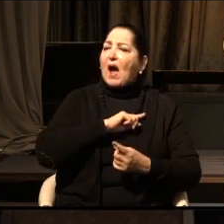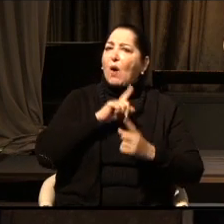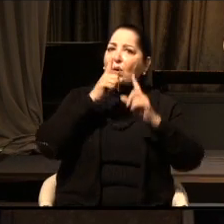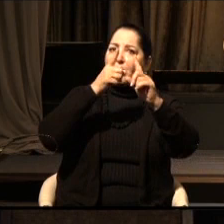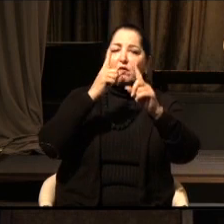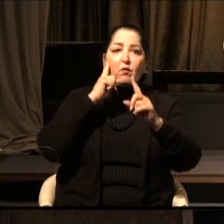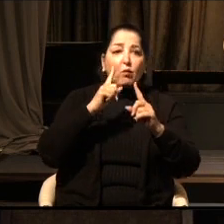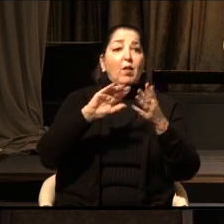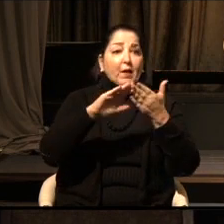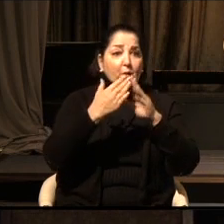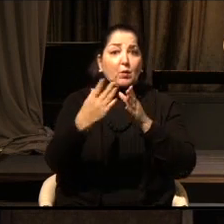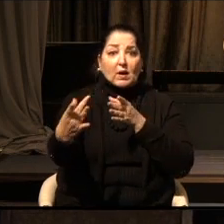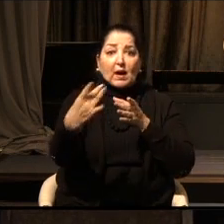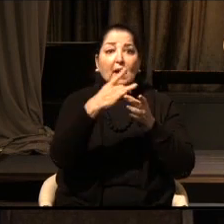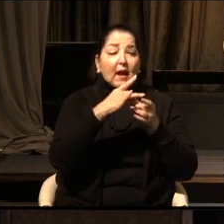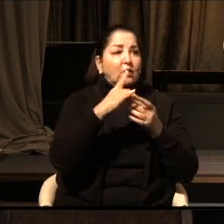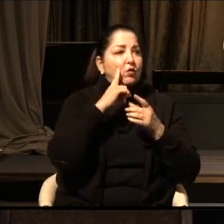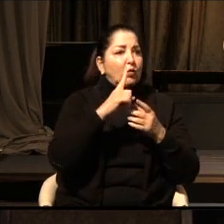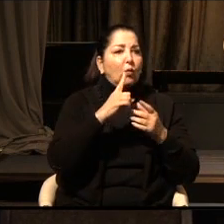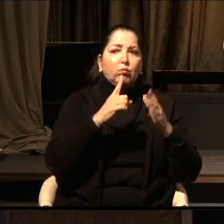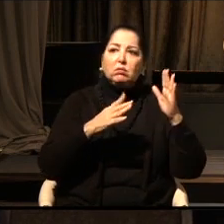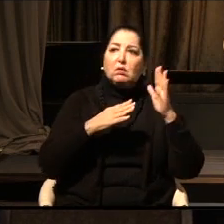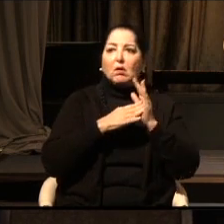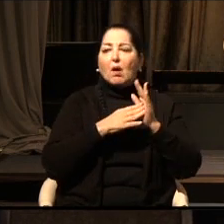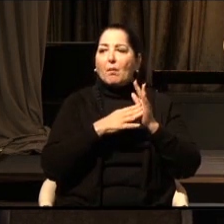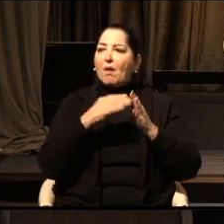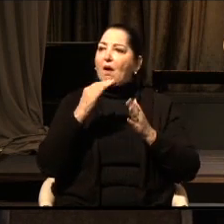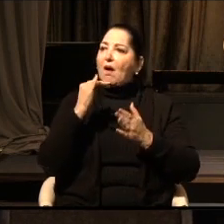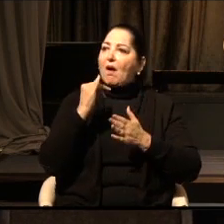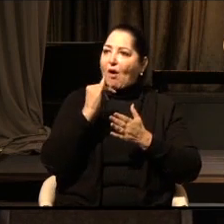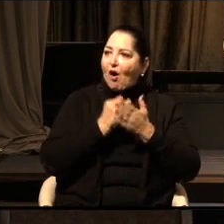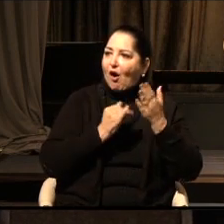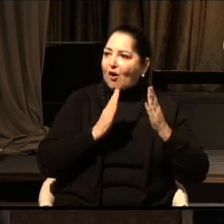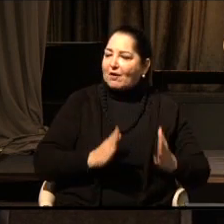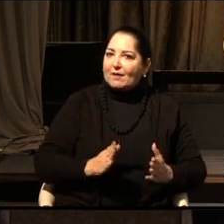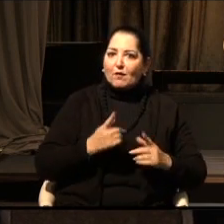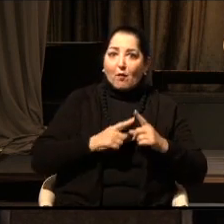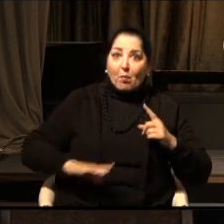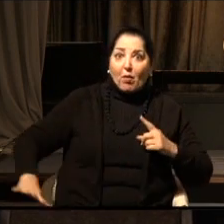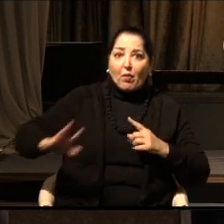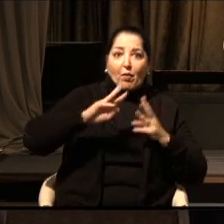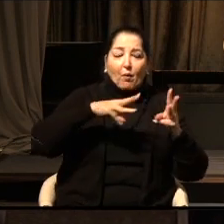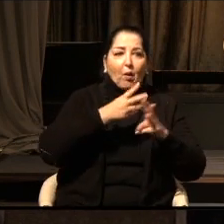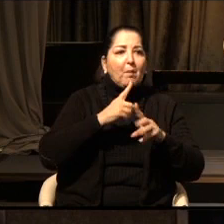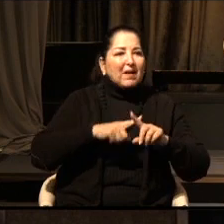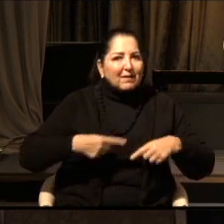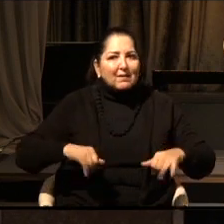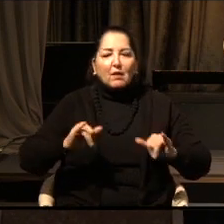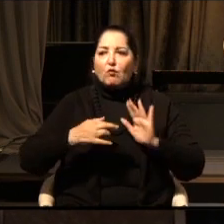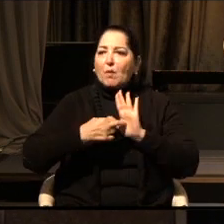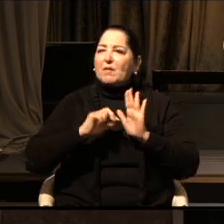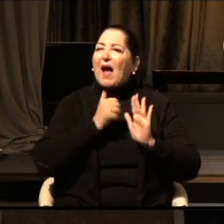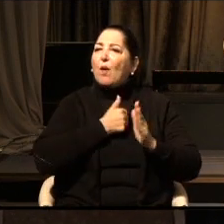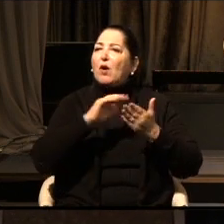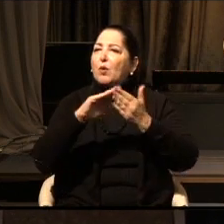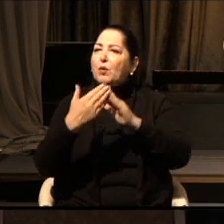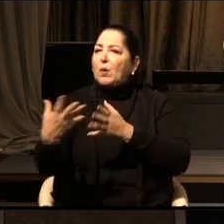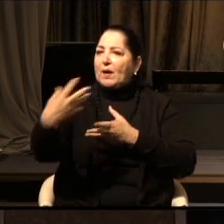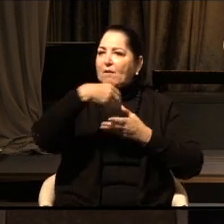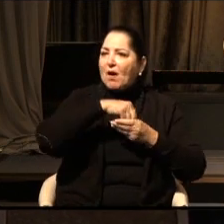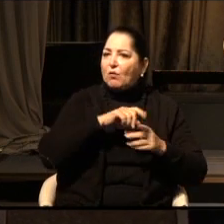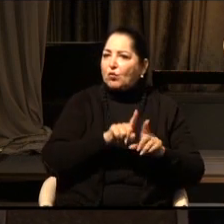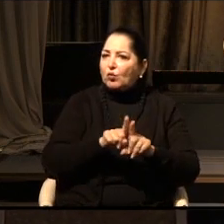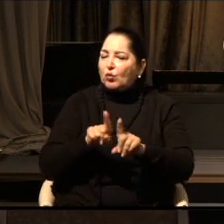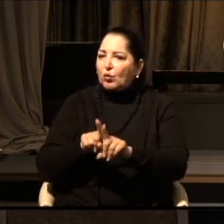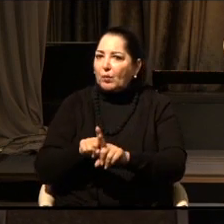our community to world-class performing artists, but still represent our community in that programming. This season, we